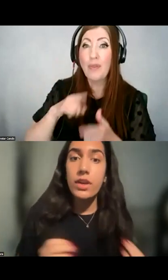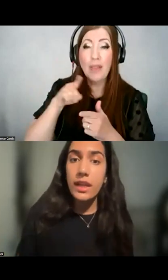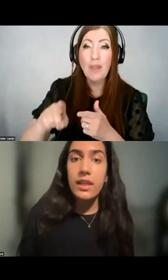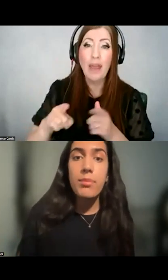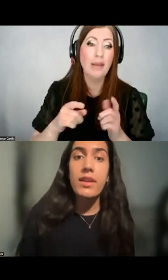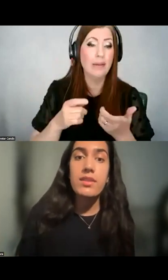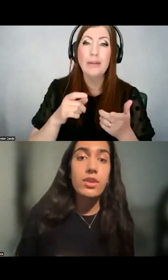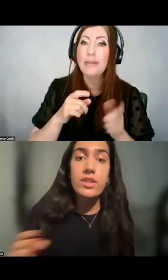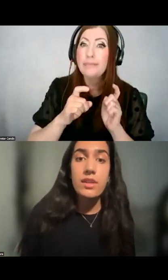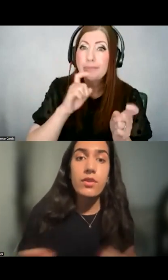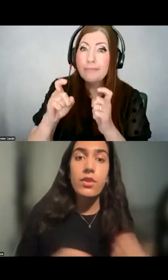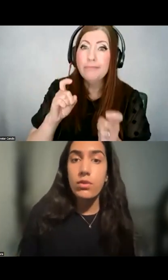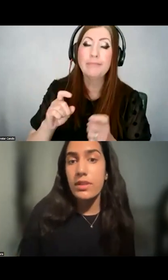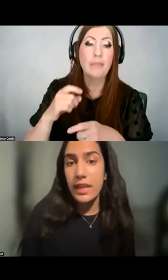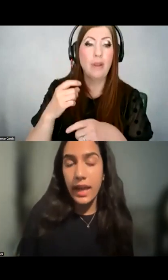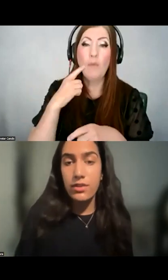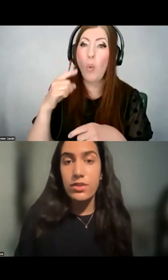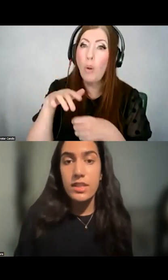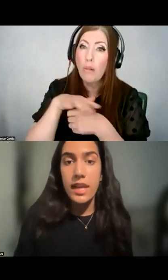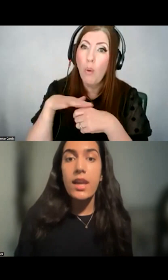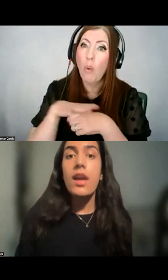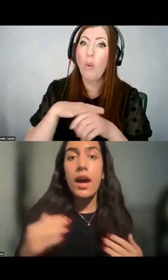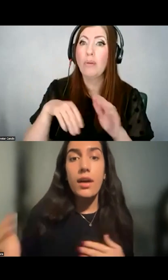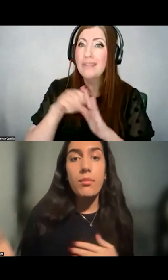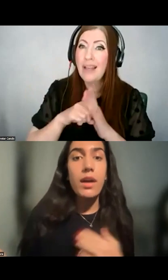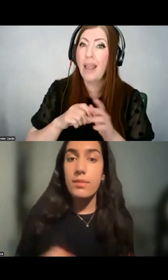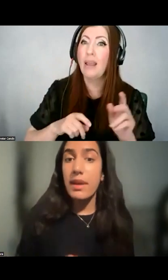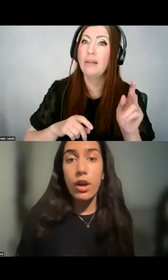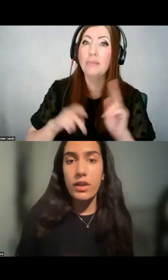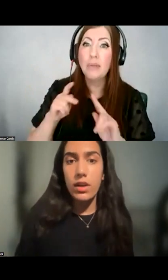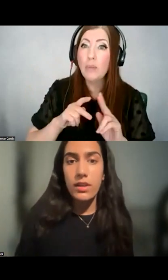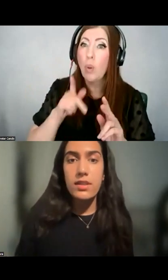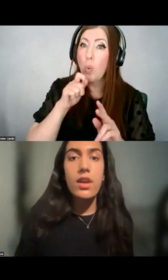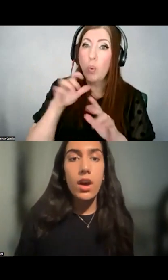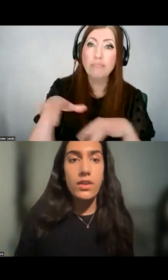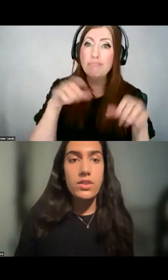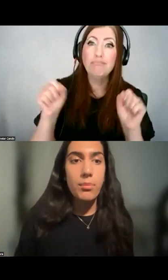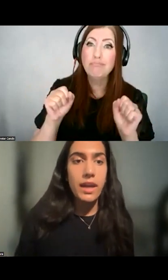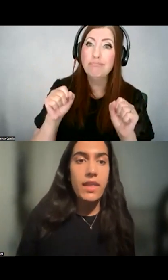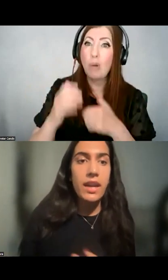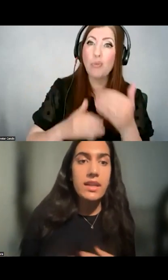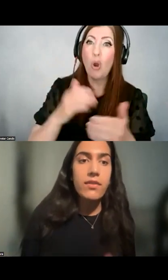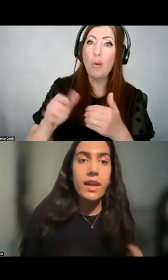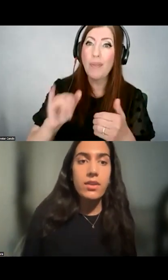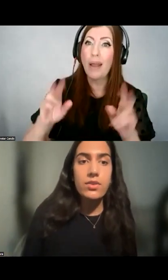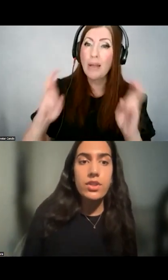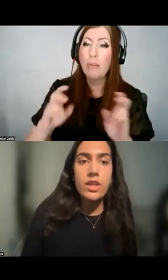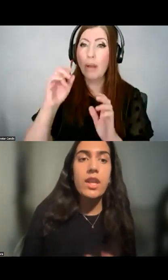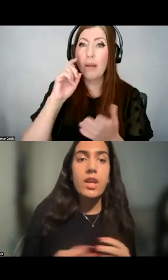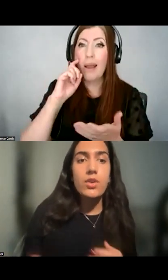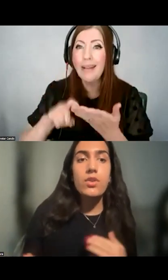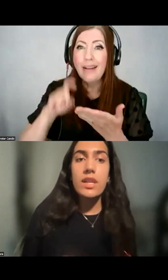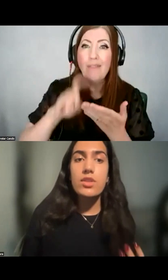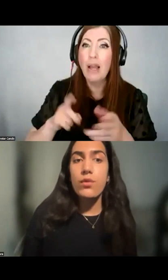appropriating or creating the impetus and urgency for local and state actors to make progress on this topic, and then identifying those